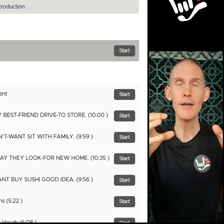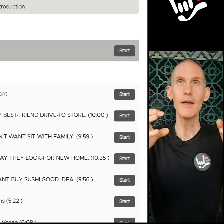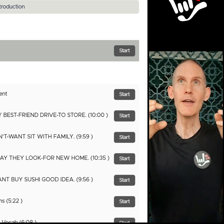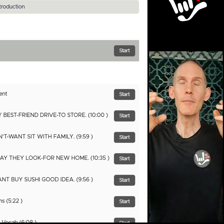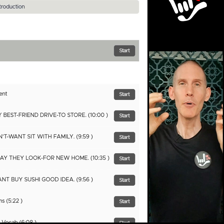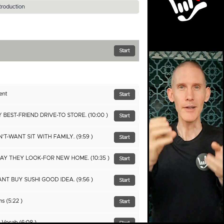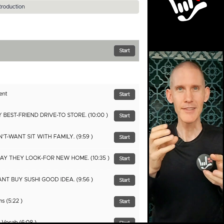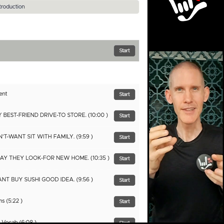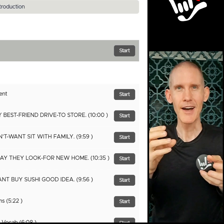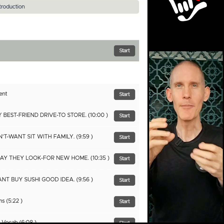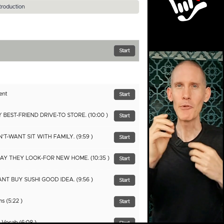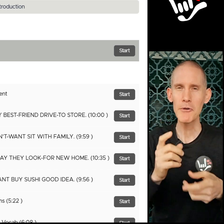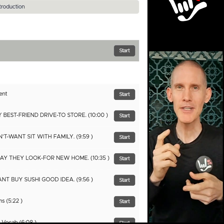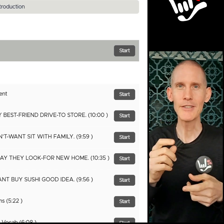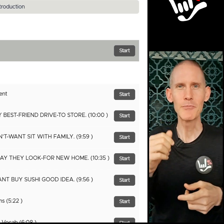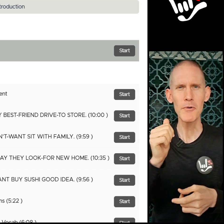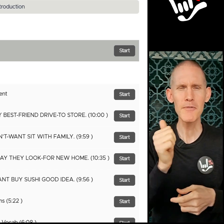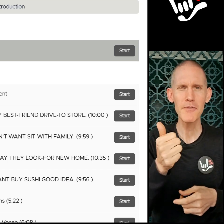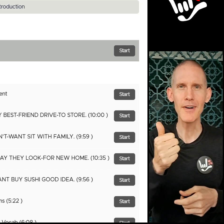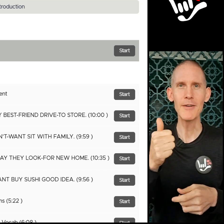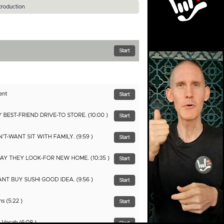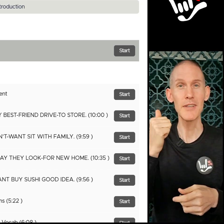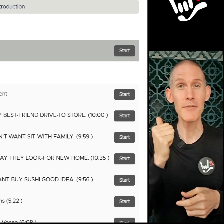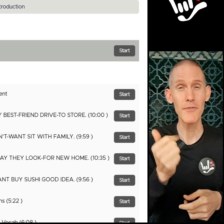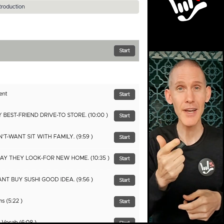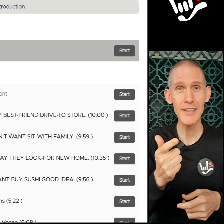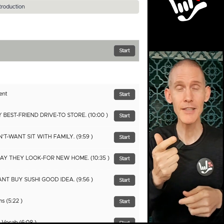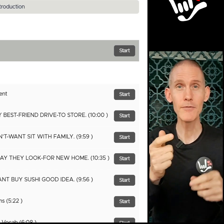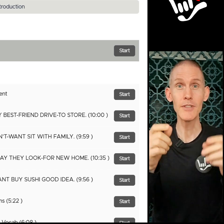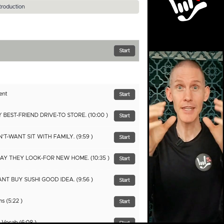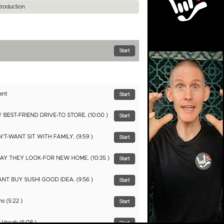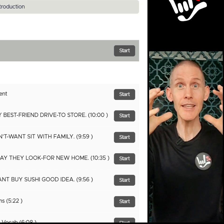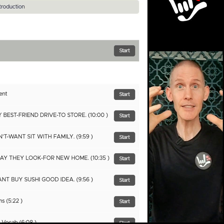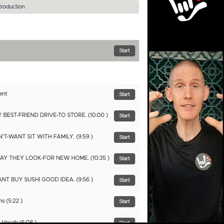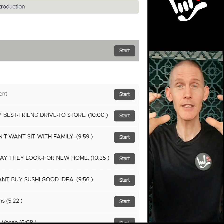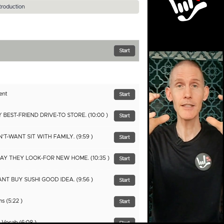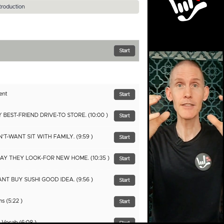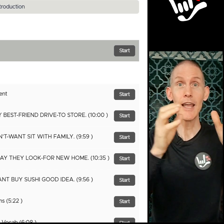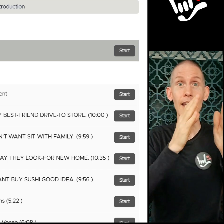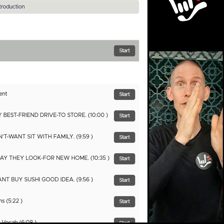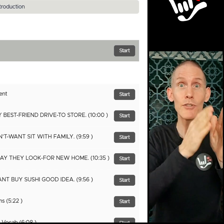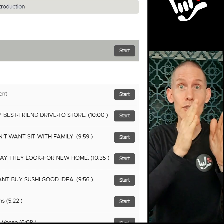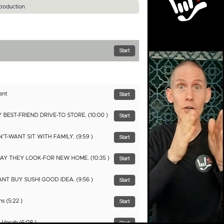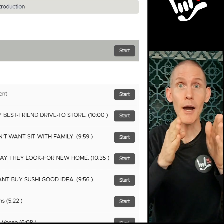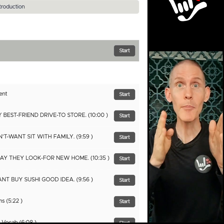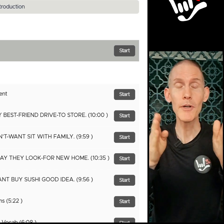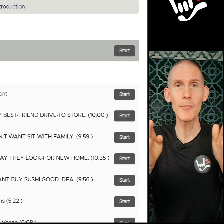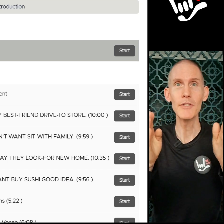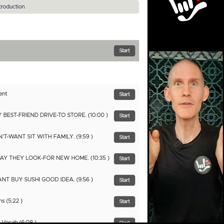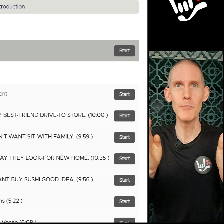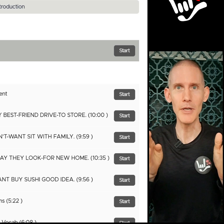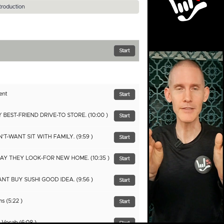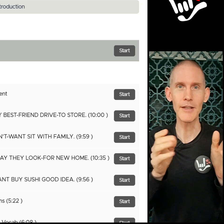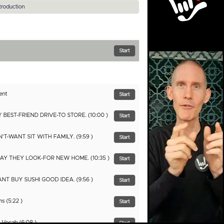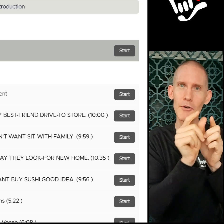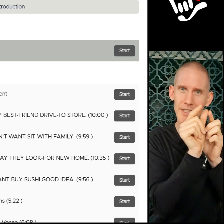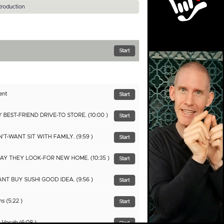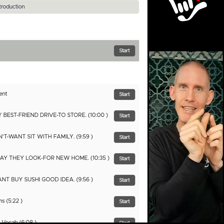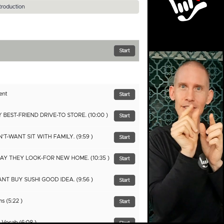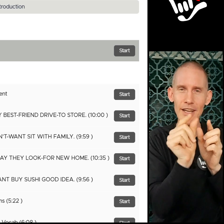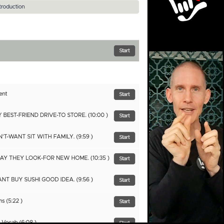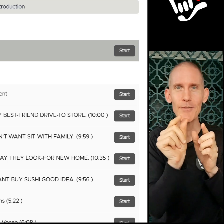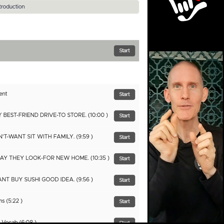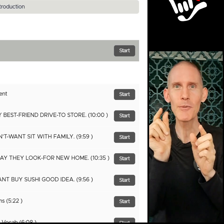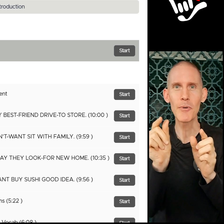together. But I'm learning it's more fun and more effective to take that sentence and just chop it up into bits and